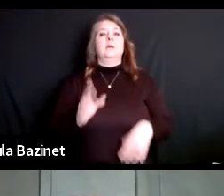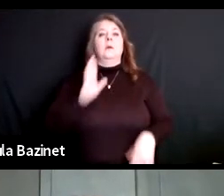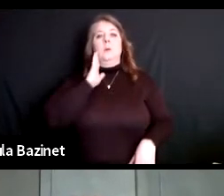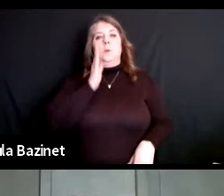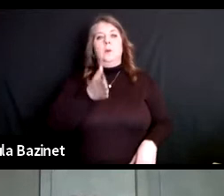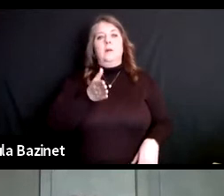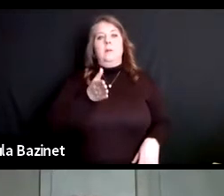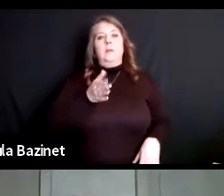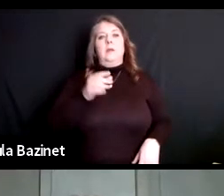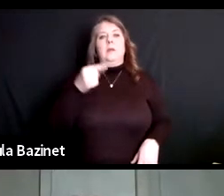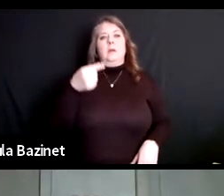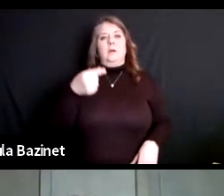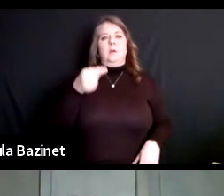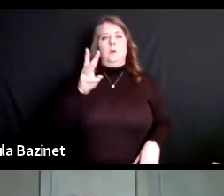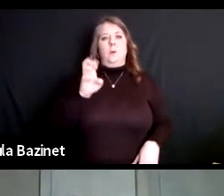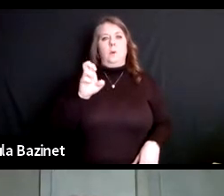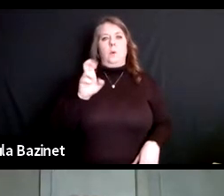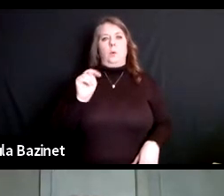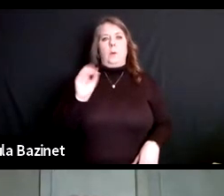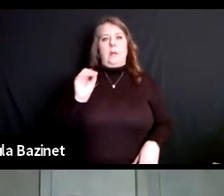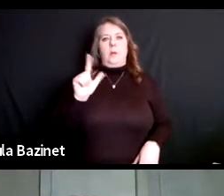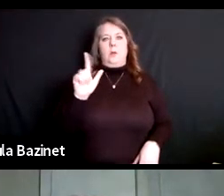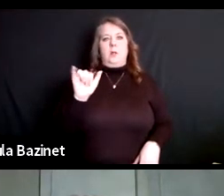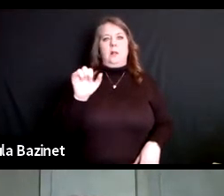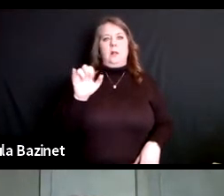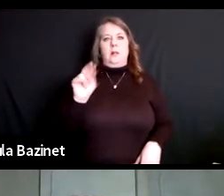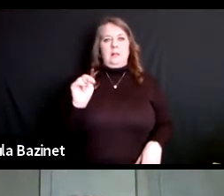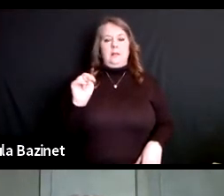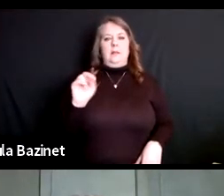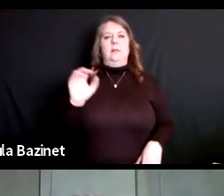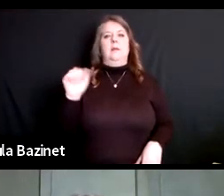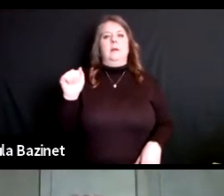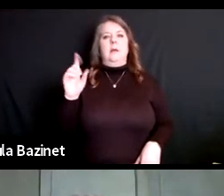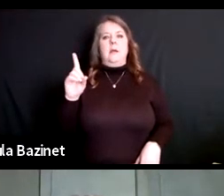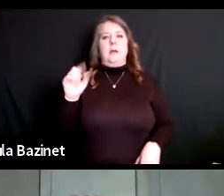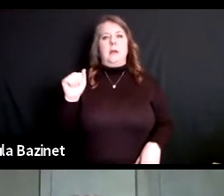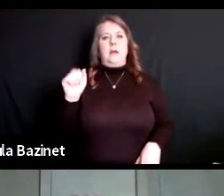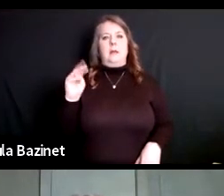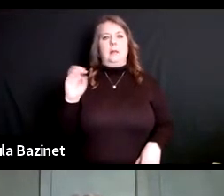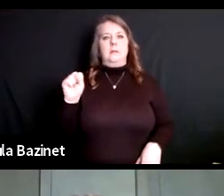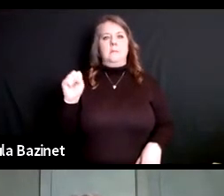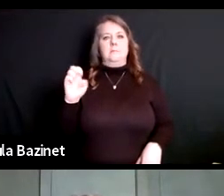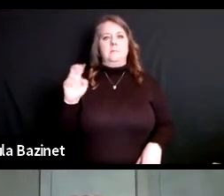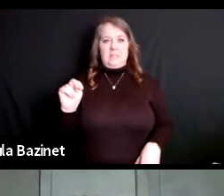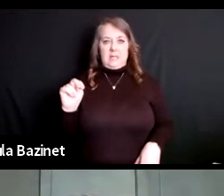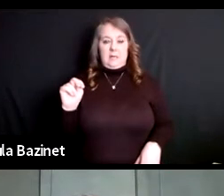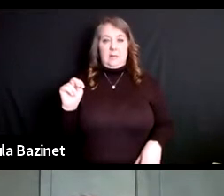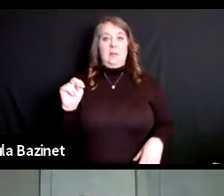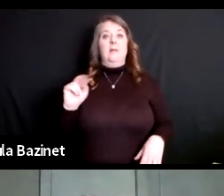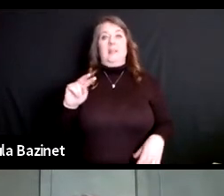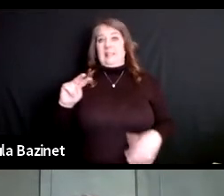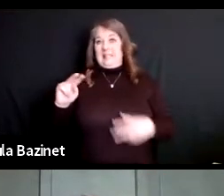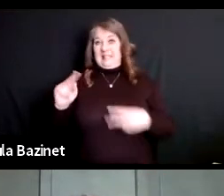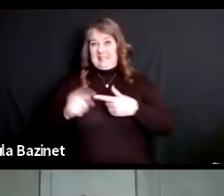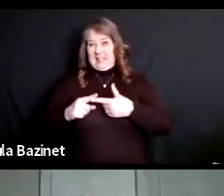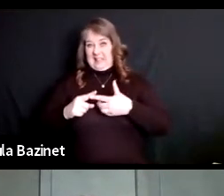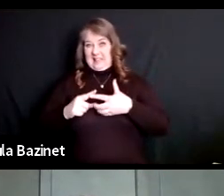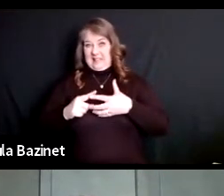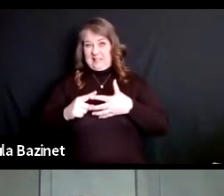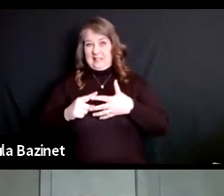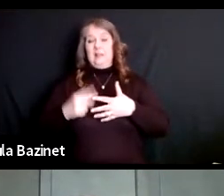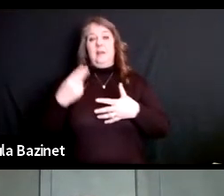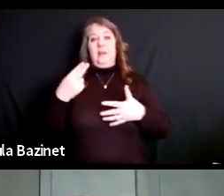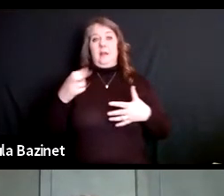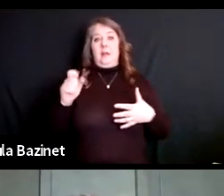to be Gwendolyn Adamson. And then the person on deck is going to be